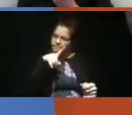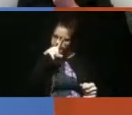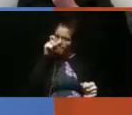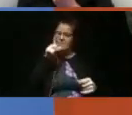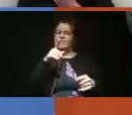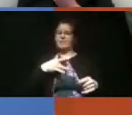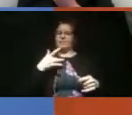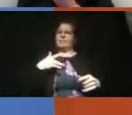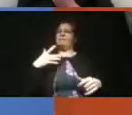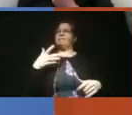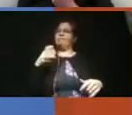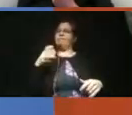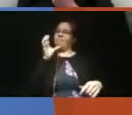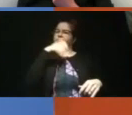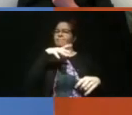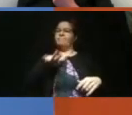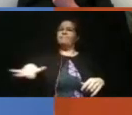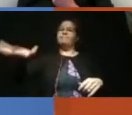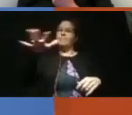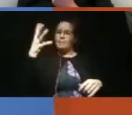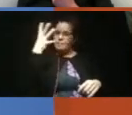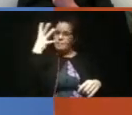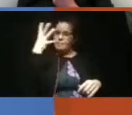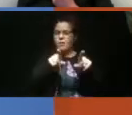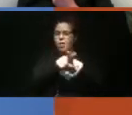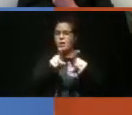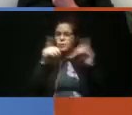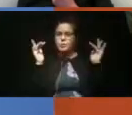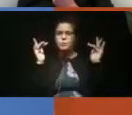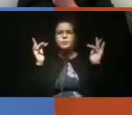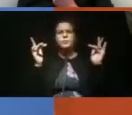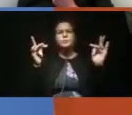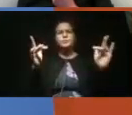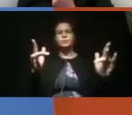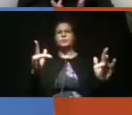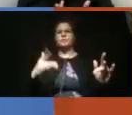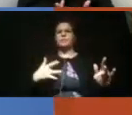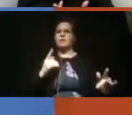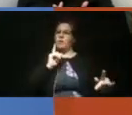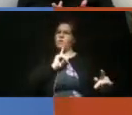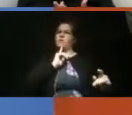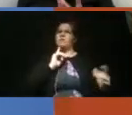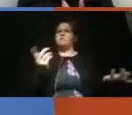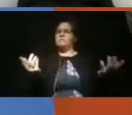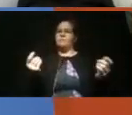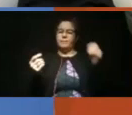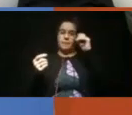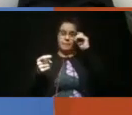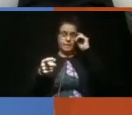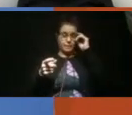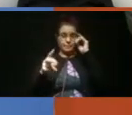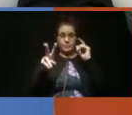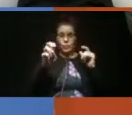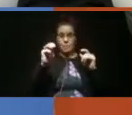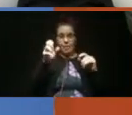ice sheet. It's extremely beautiful, but also one of the most desolate places I've ever been. Here I am standing. We're over 200